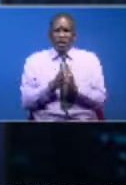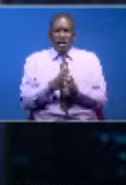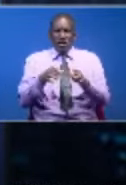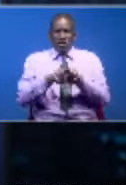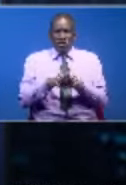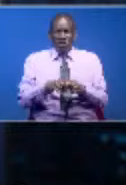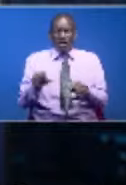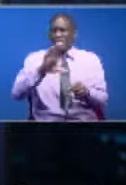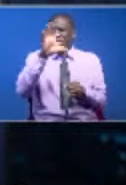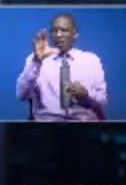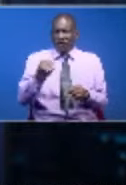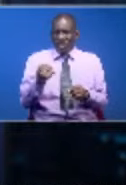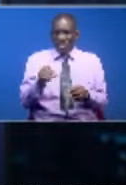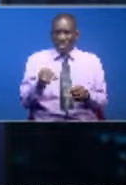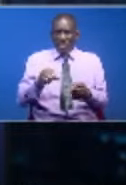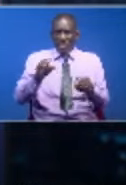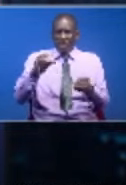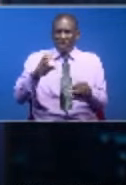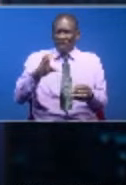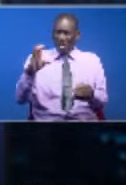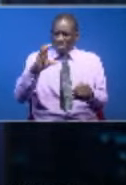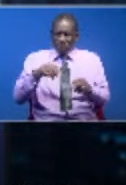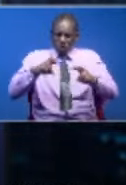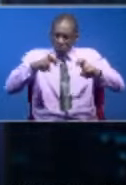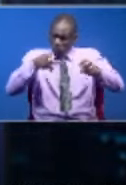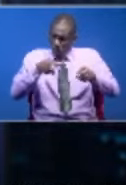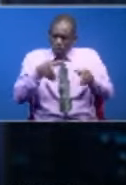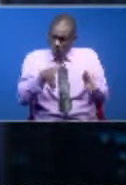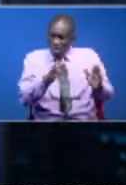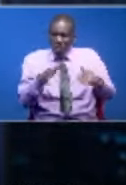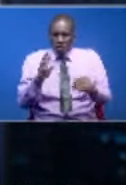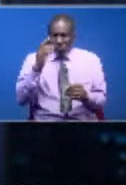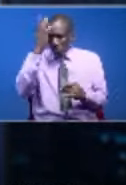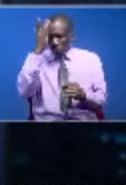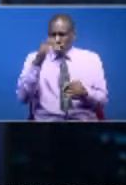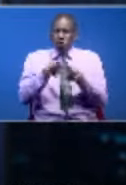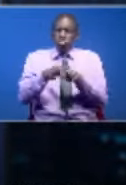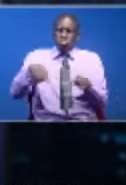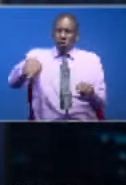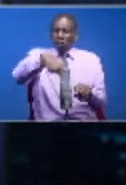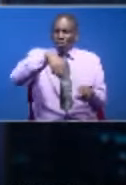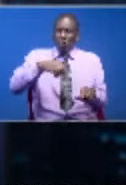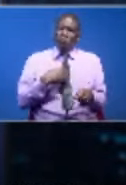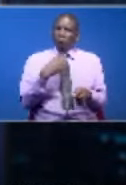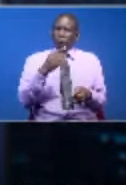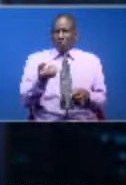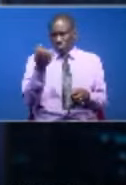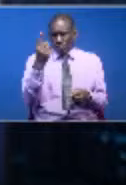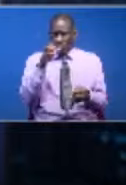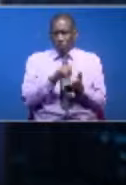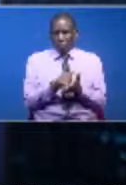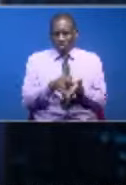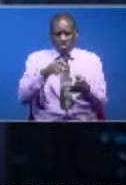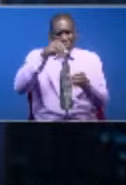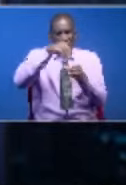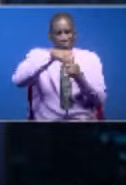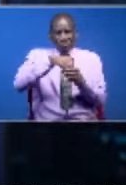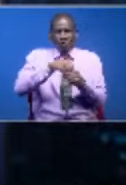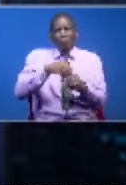the African continent, that are looking for these opportunities because, as we have said, they understand that these investments are